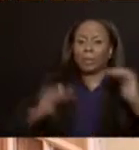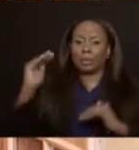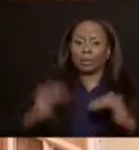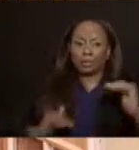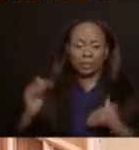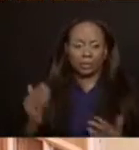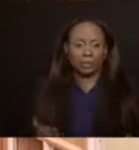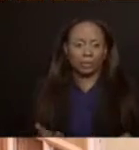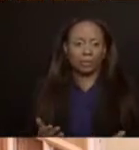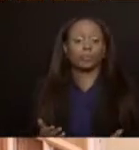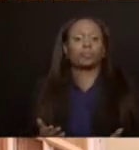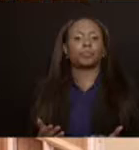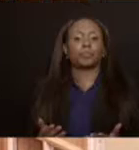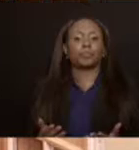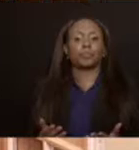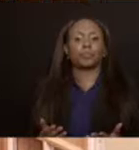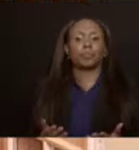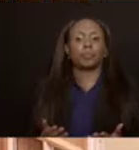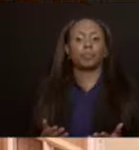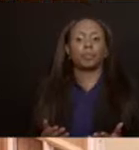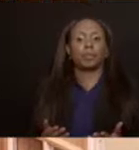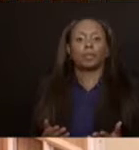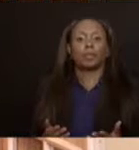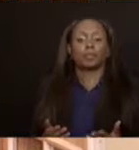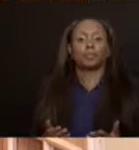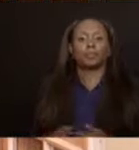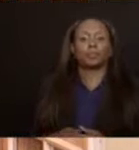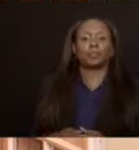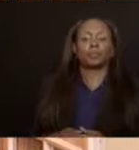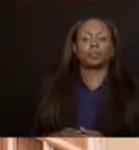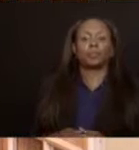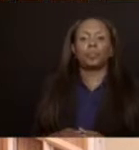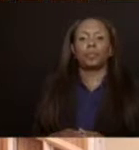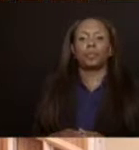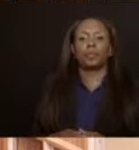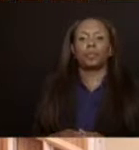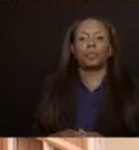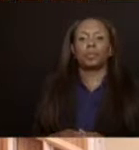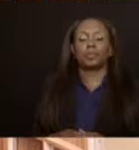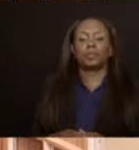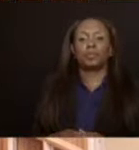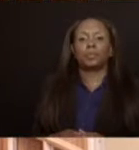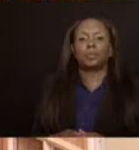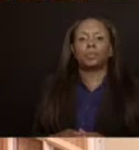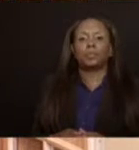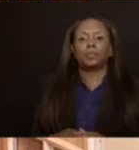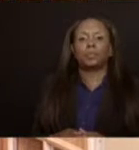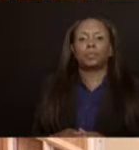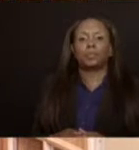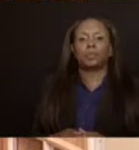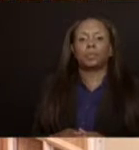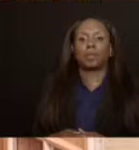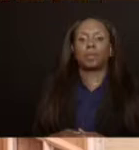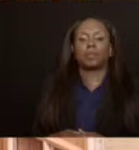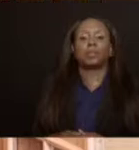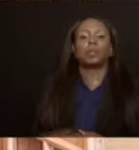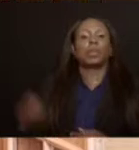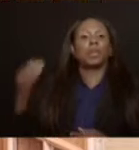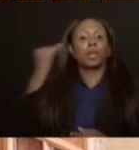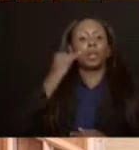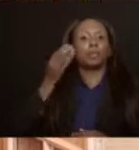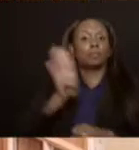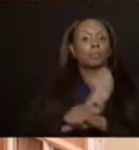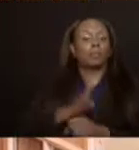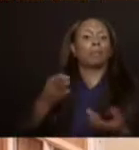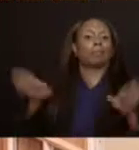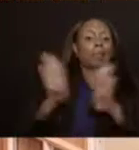Let us be very clear that the lockdown, we know, does not and did not and will not work well. And in fact,